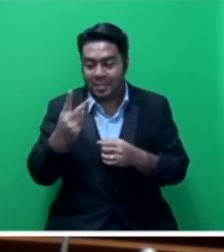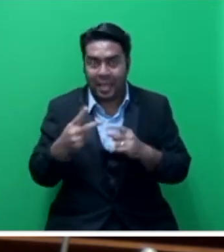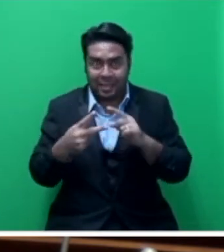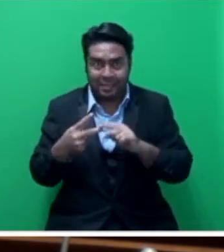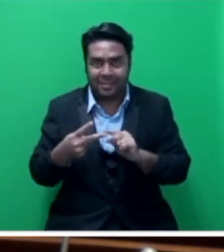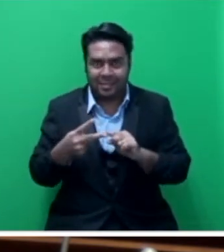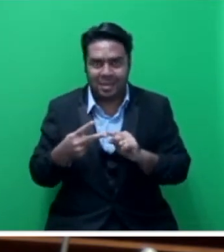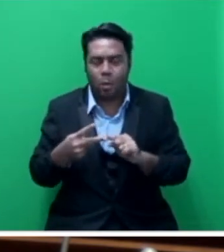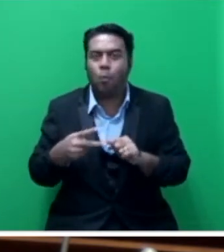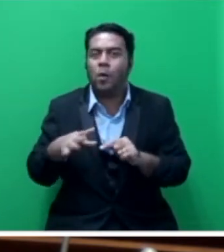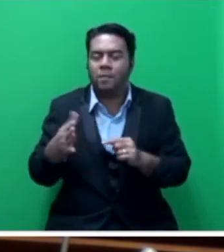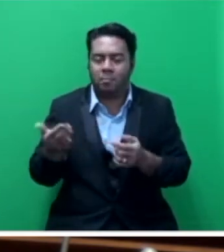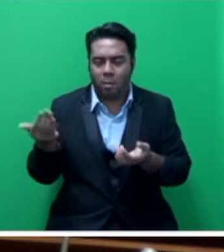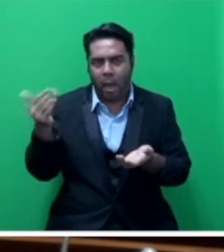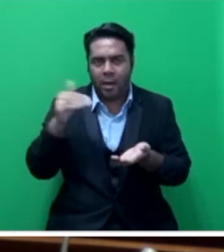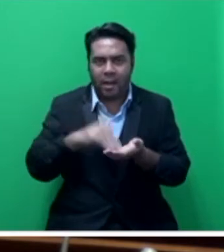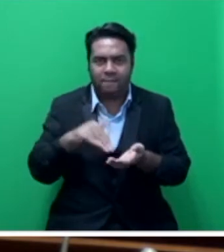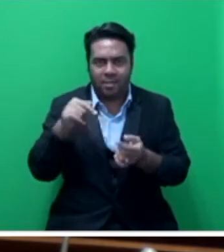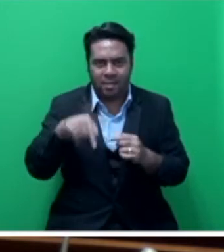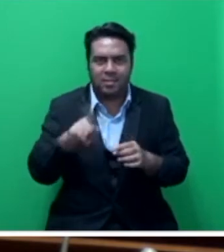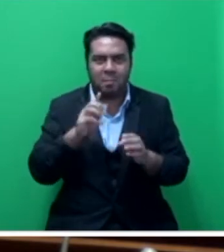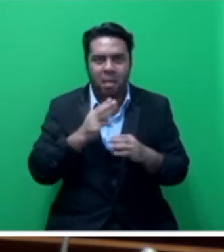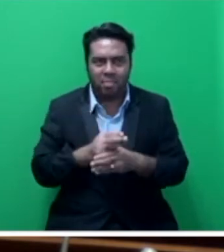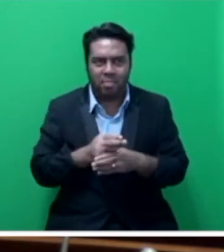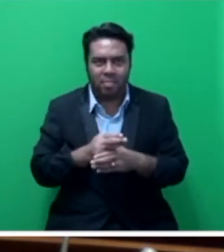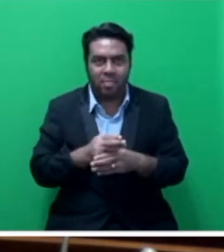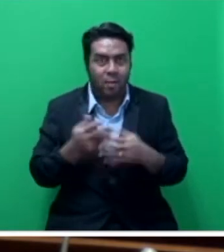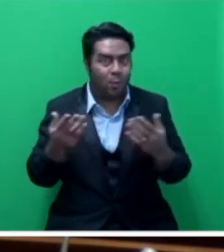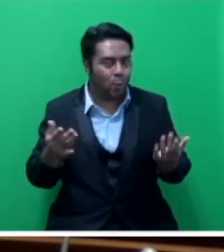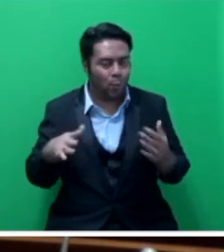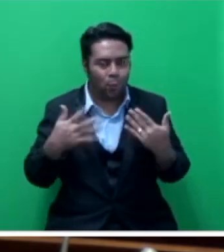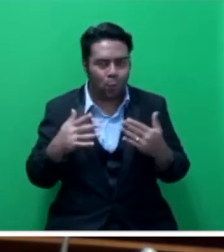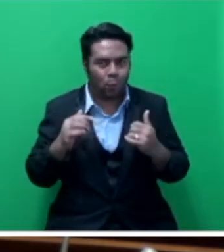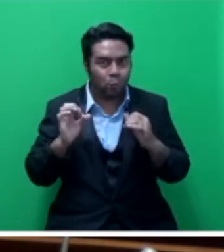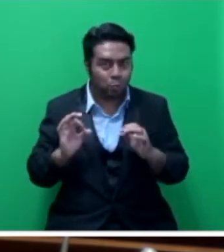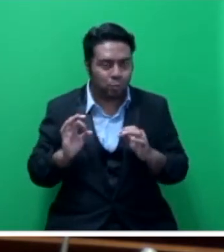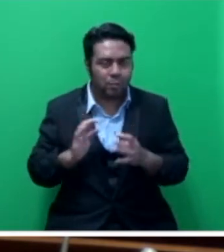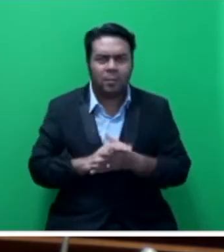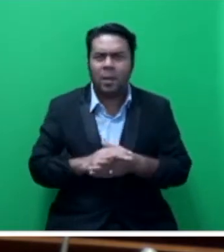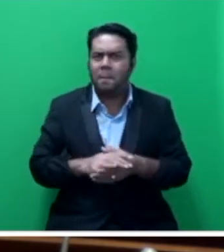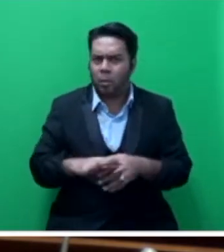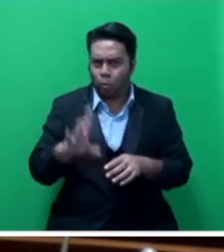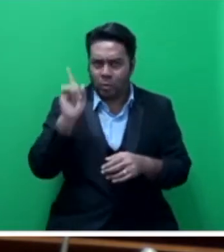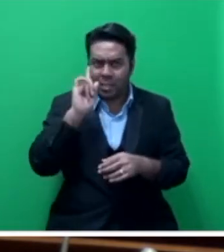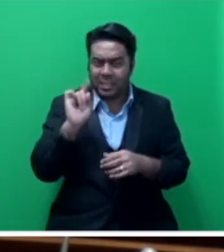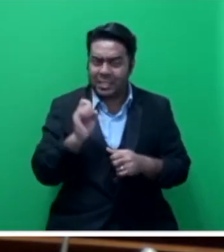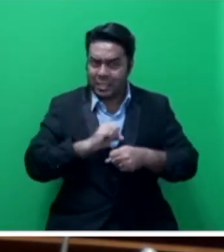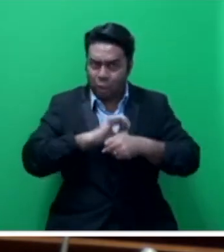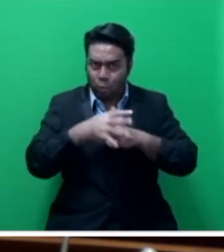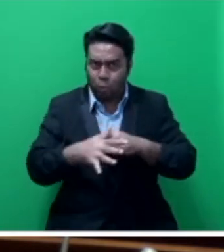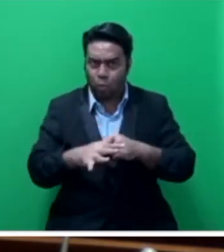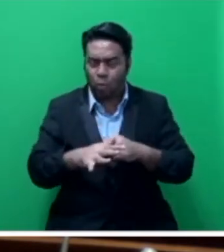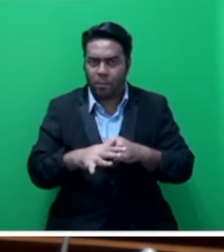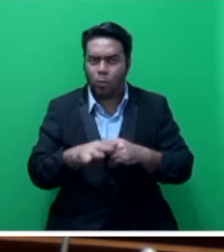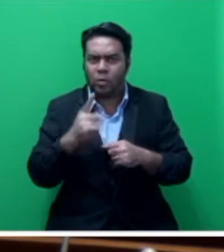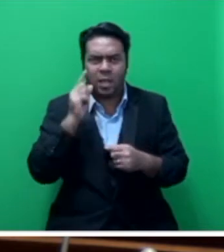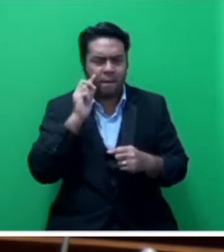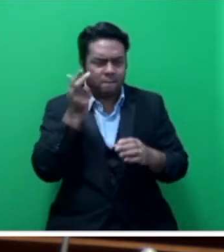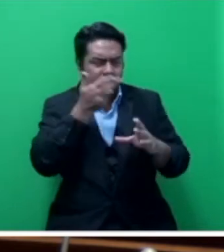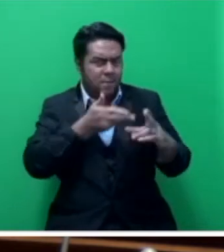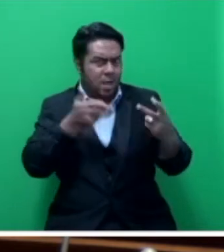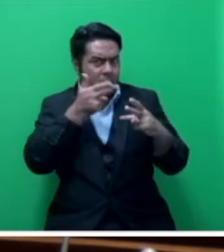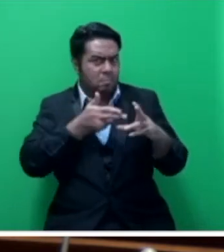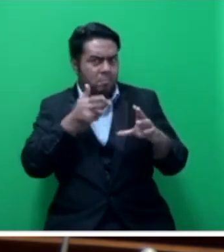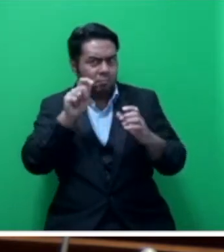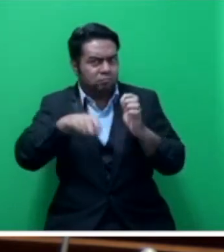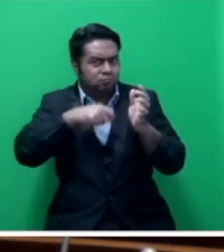anticipated to arrive this month. Mr. Speaker, sir, since the pandemic, film productions in Fiji and